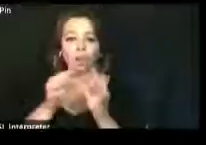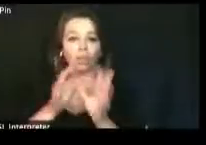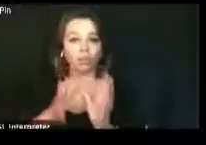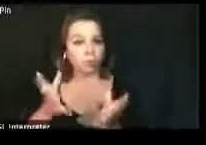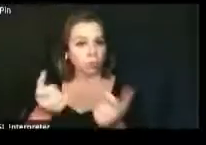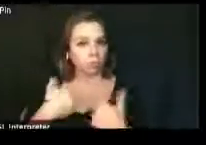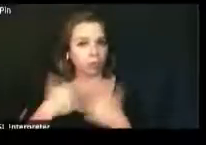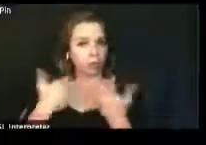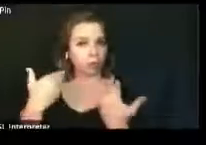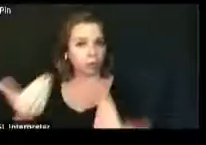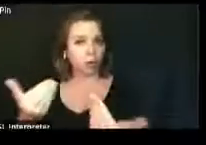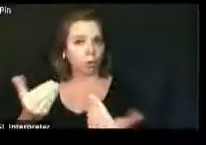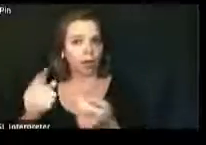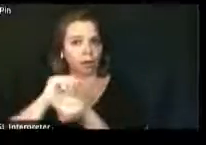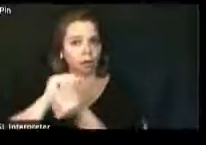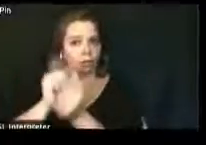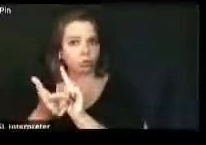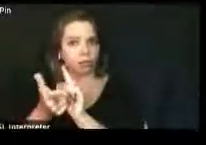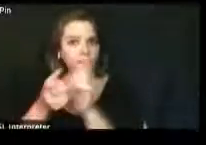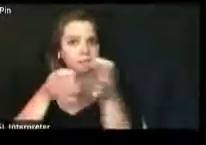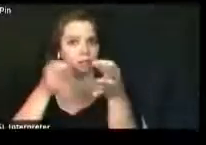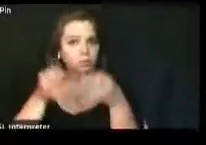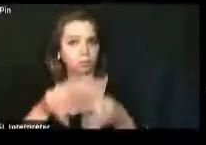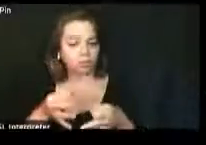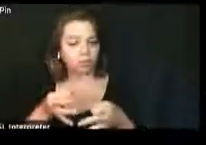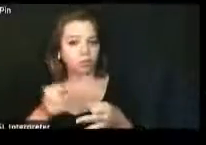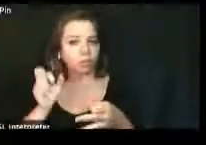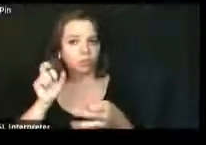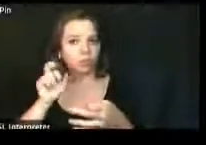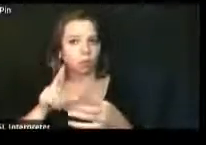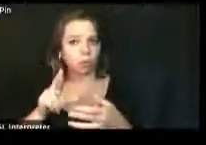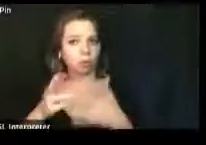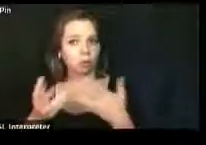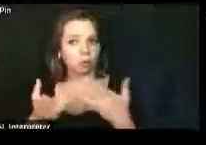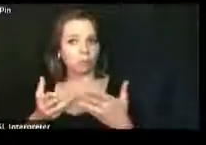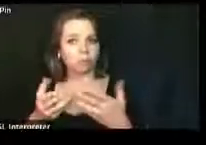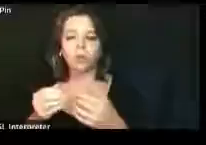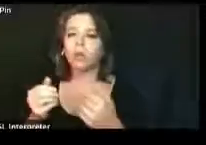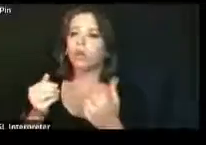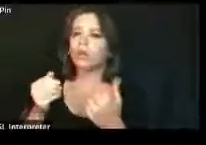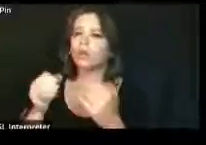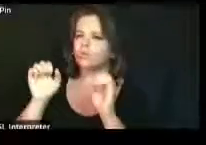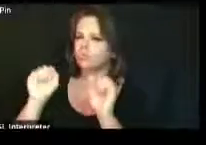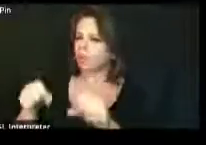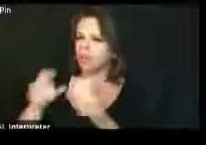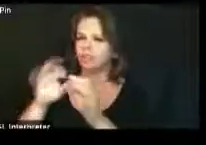site translation of the instructions, or are you? If you could just translate her